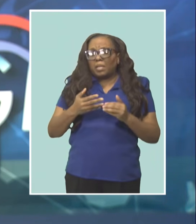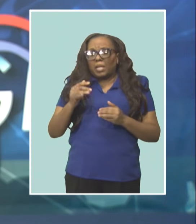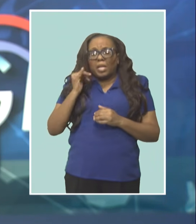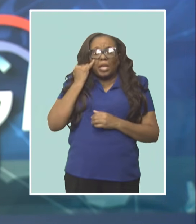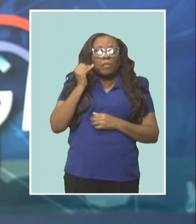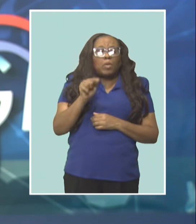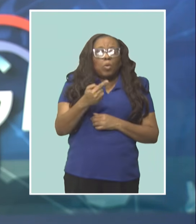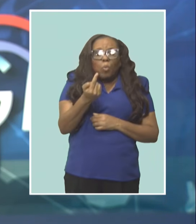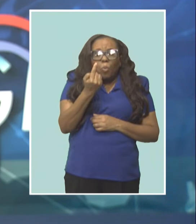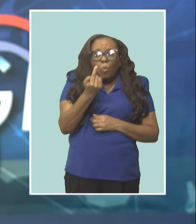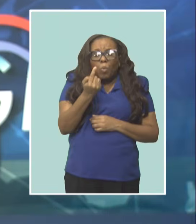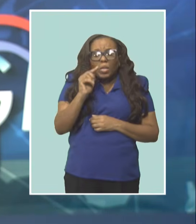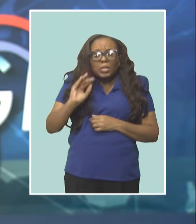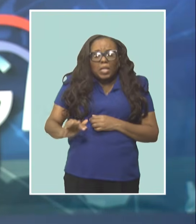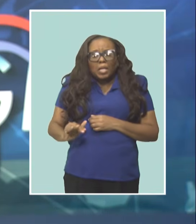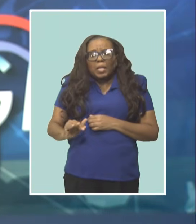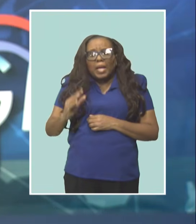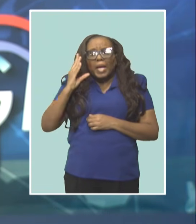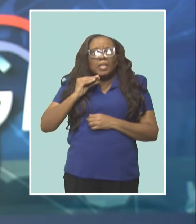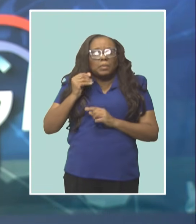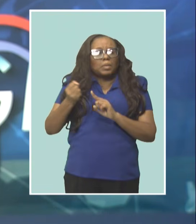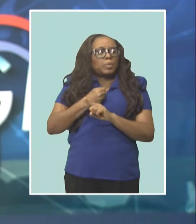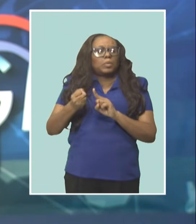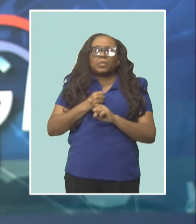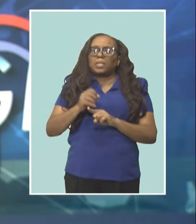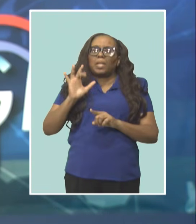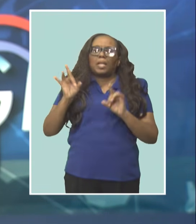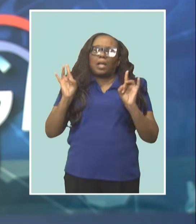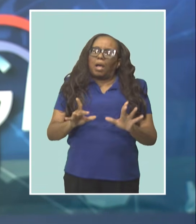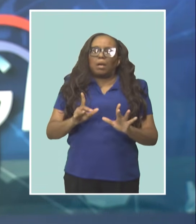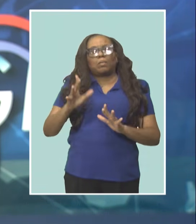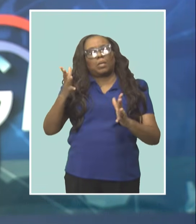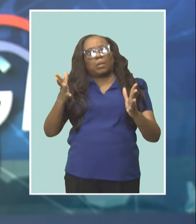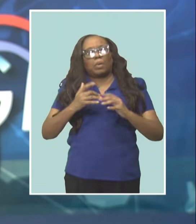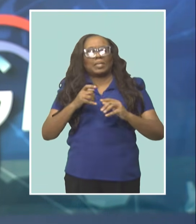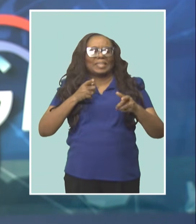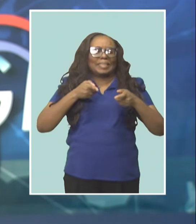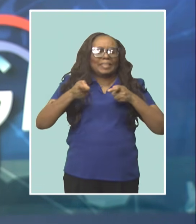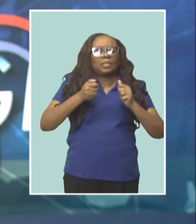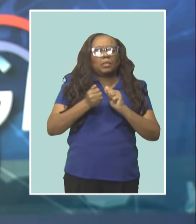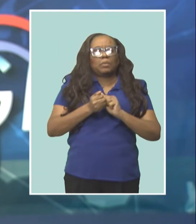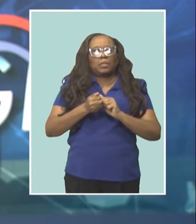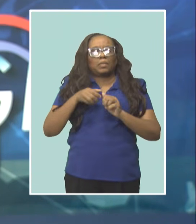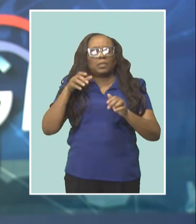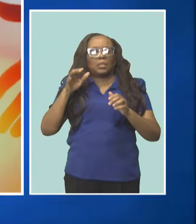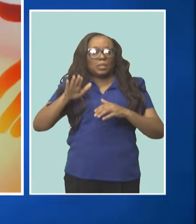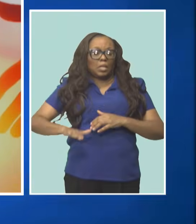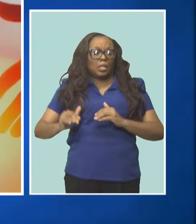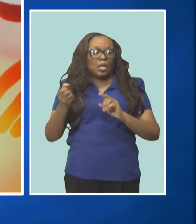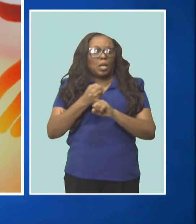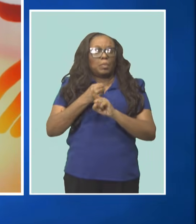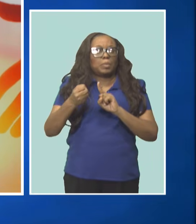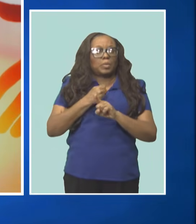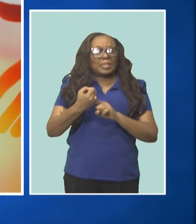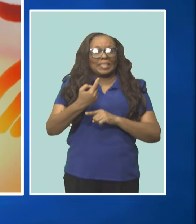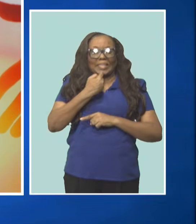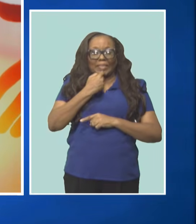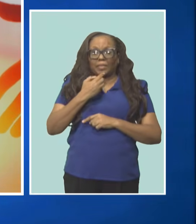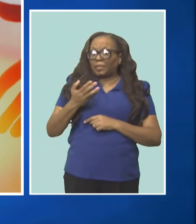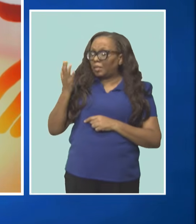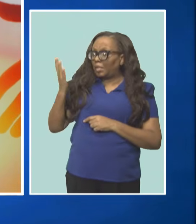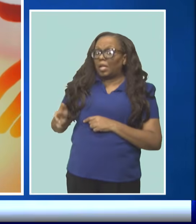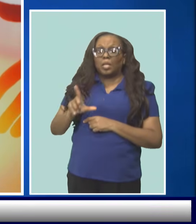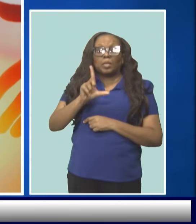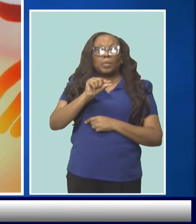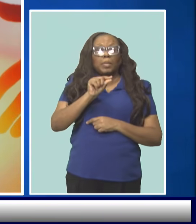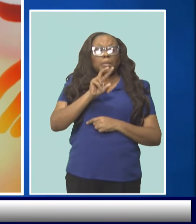a whole continue to engage in efforts to tackle the issue of child abuse head-on. Between 2022 and